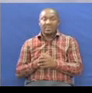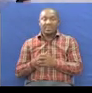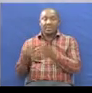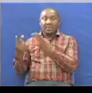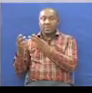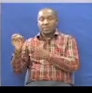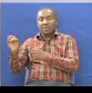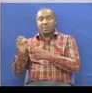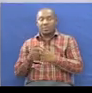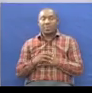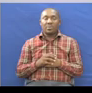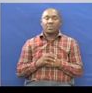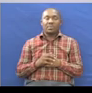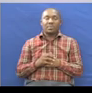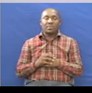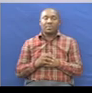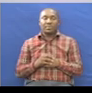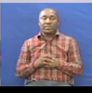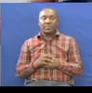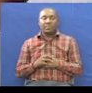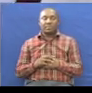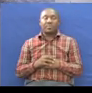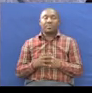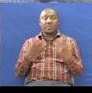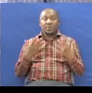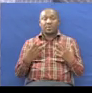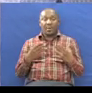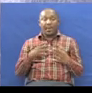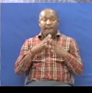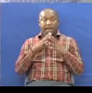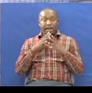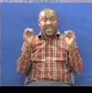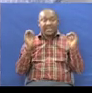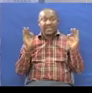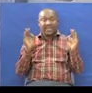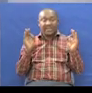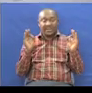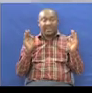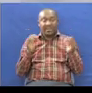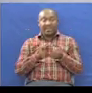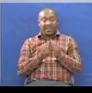is equal to 0. Is equal to 0. The best thing to do here,